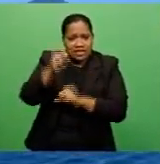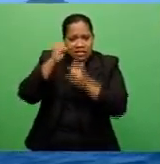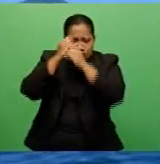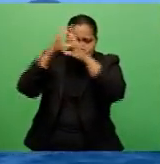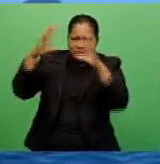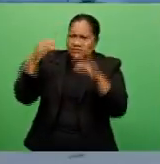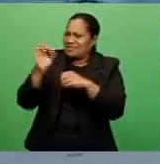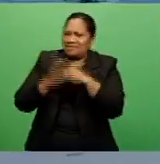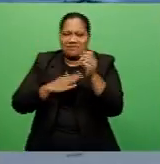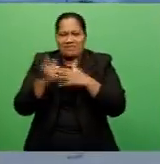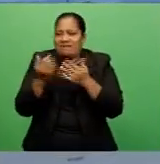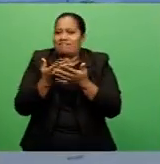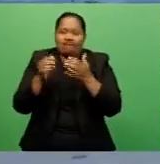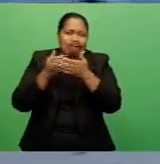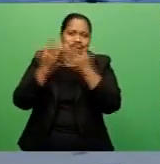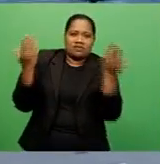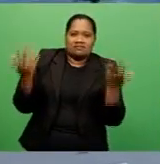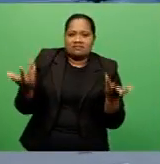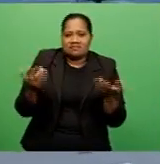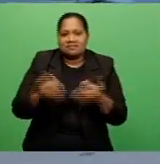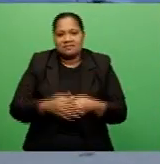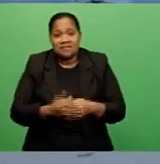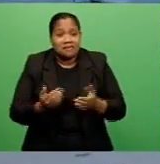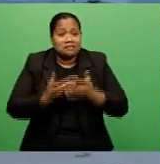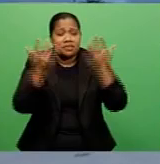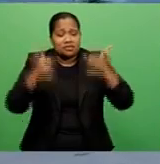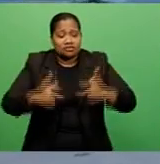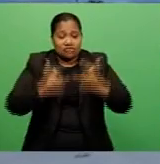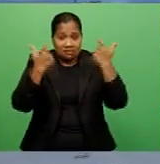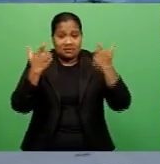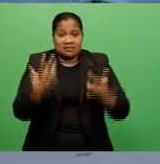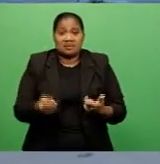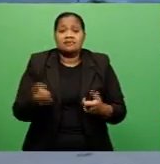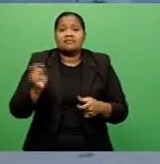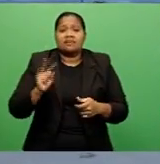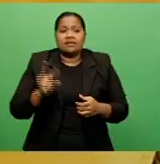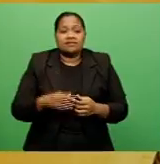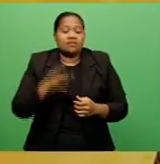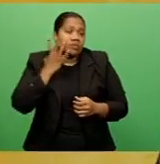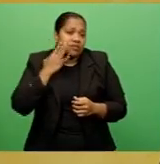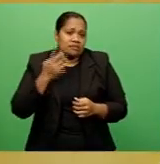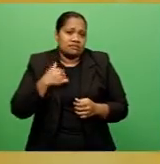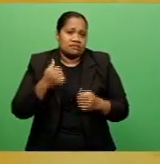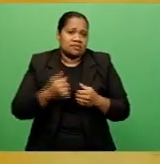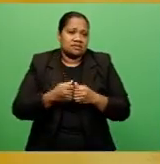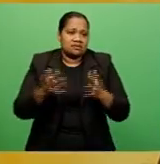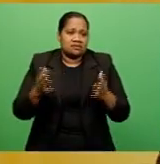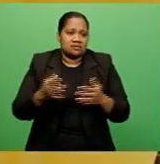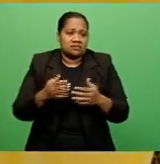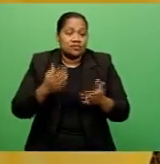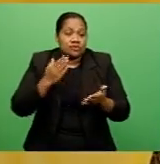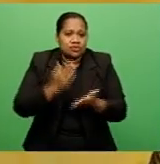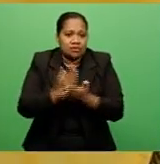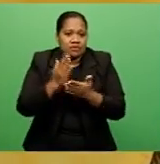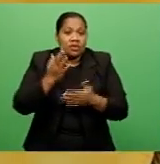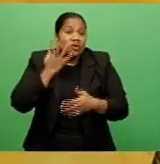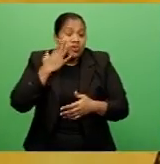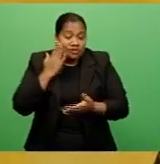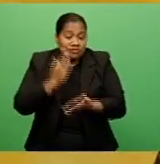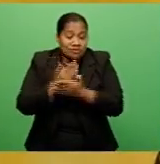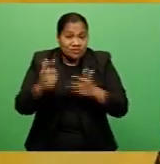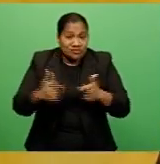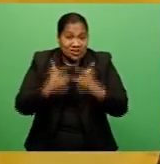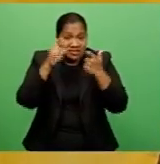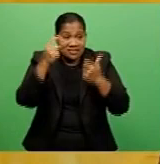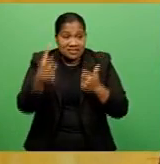big it may be. The biggest challenge that I face is that it's when I stop. Because if you don't stop challenging yourself, there are